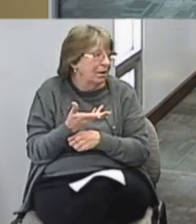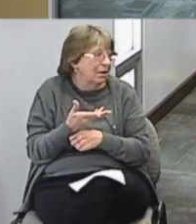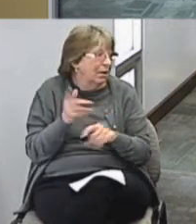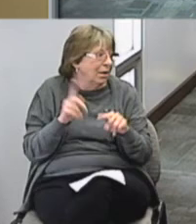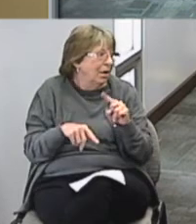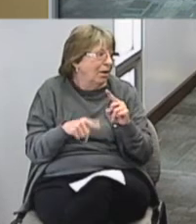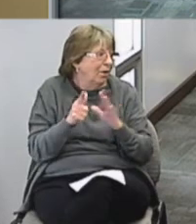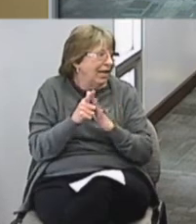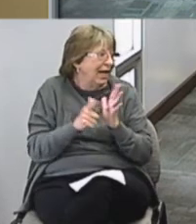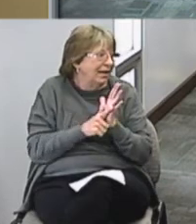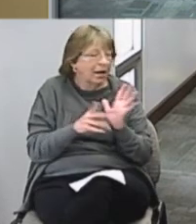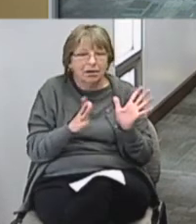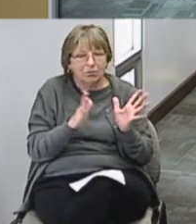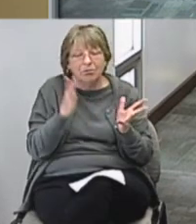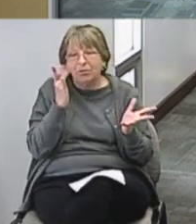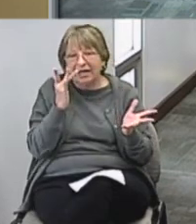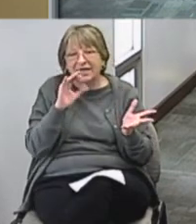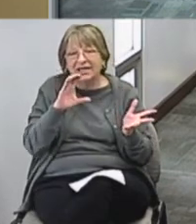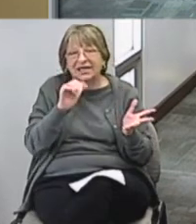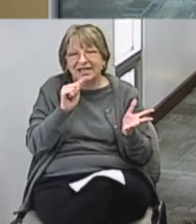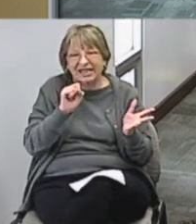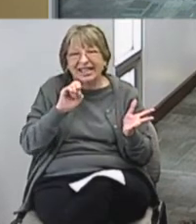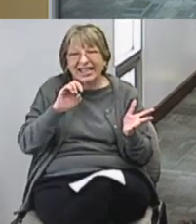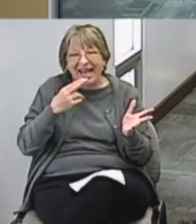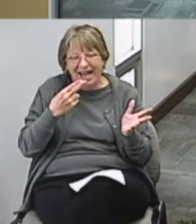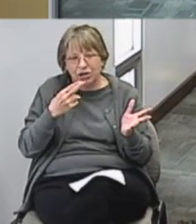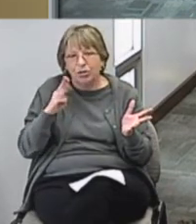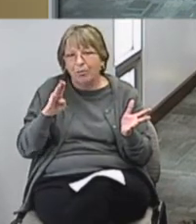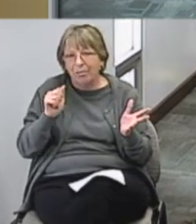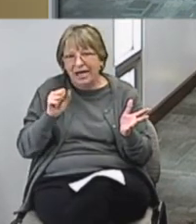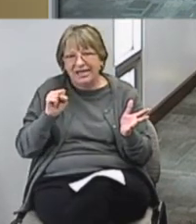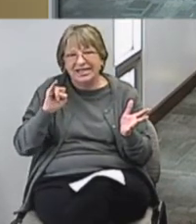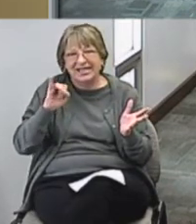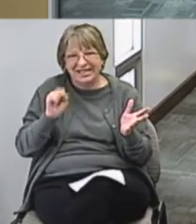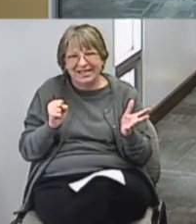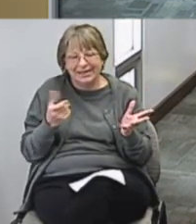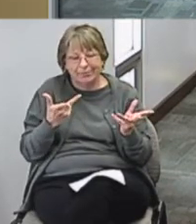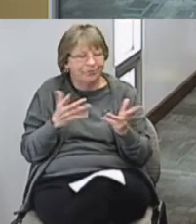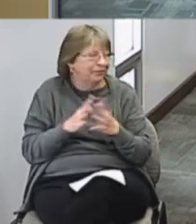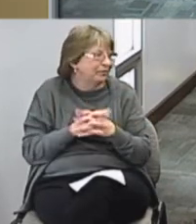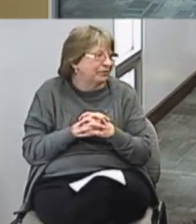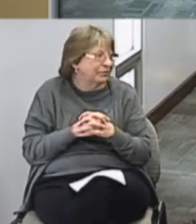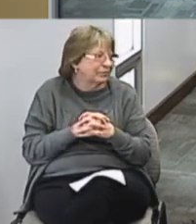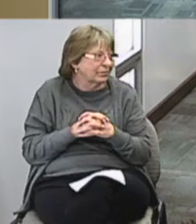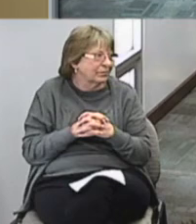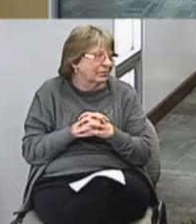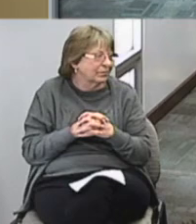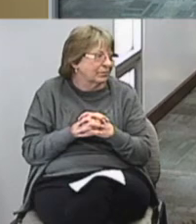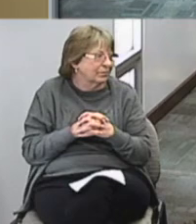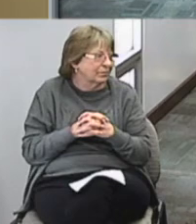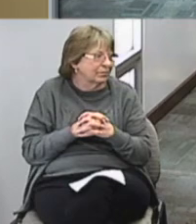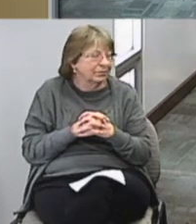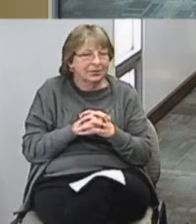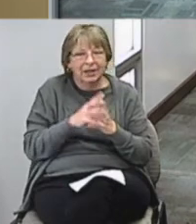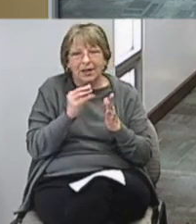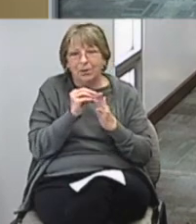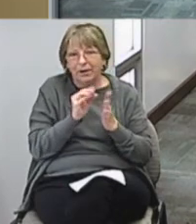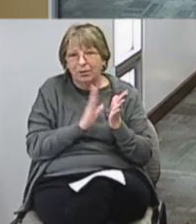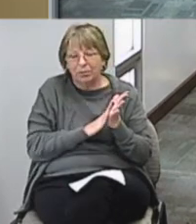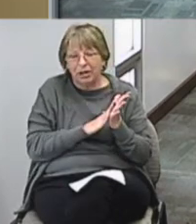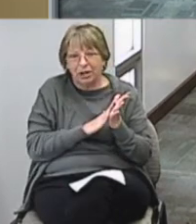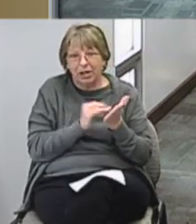cash basis problems. Is it a cash basis issue? Is it really? The future. Oh, Yeah, well, commit. We could put it on the consent